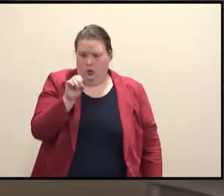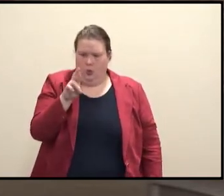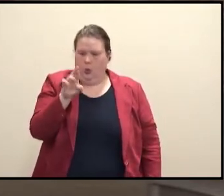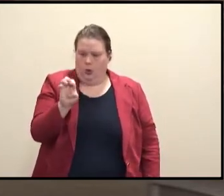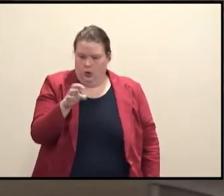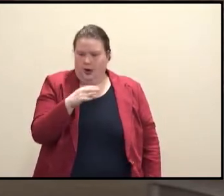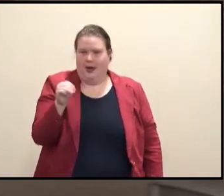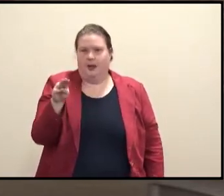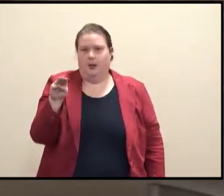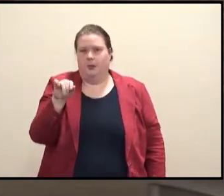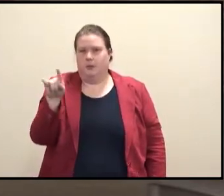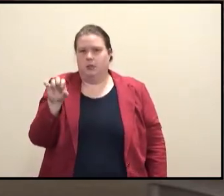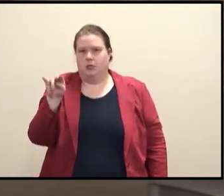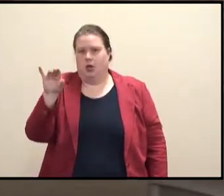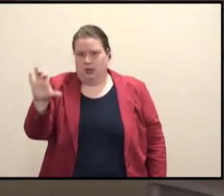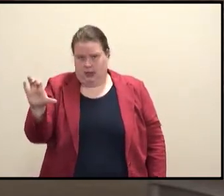meeting.